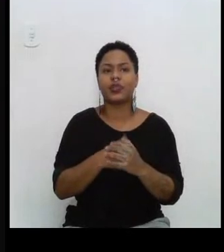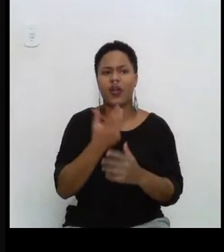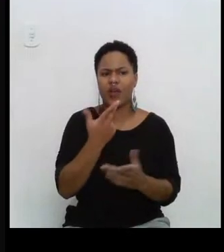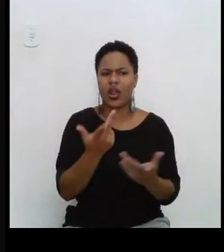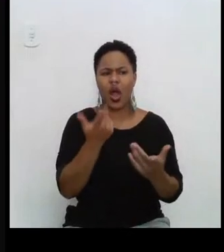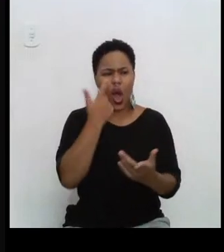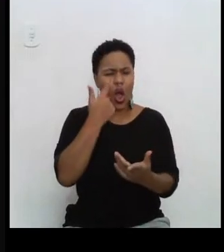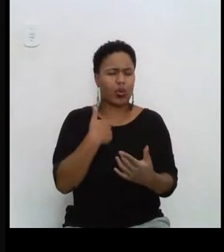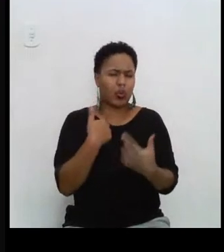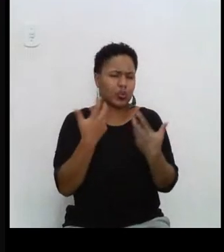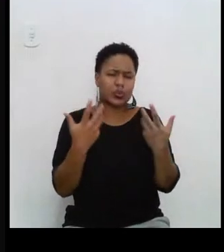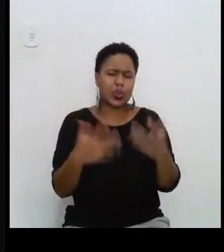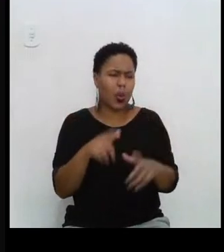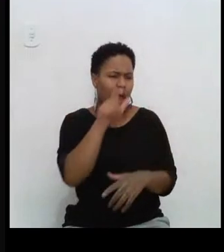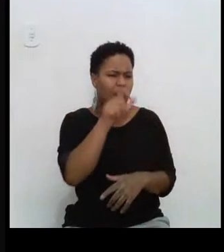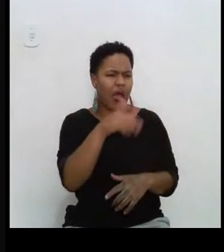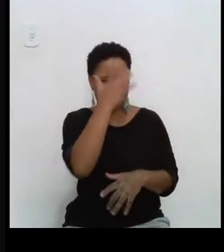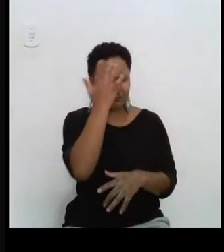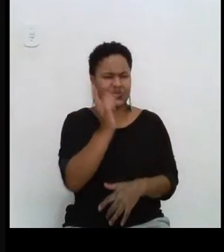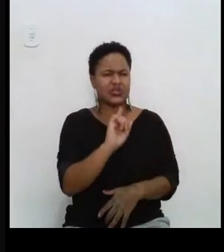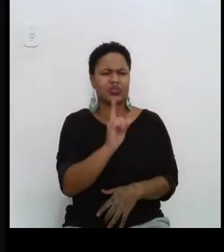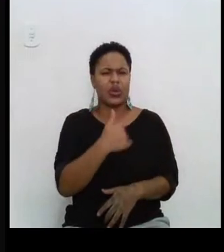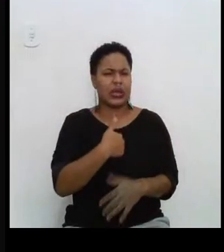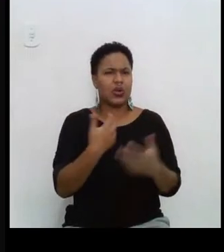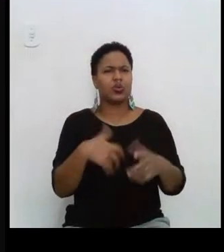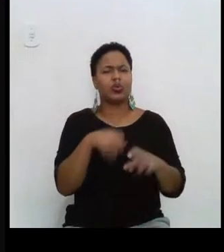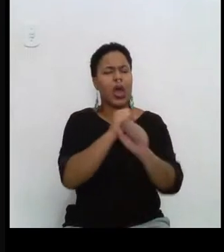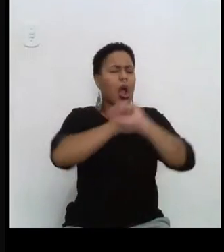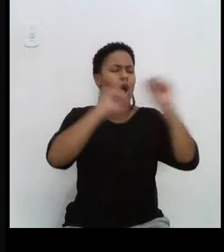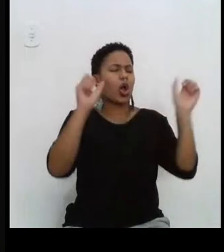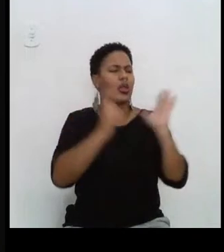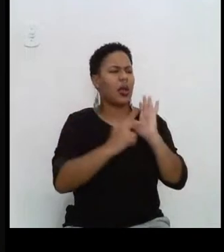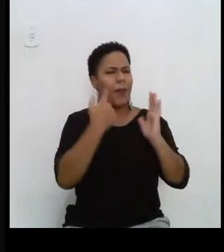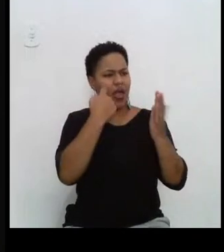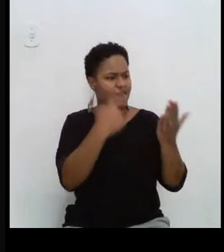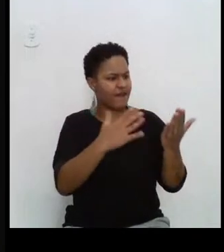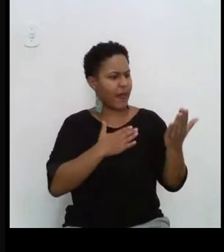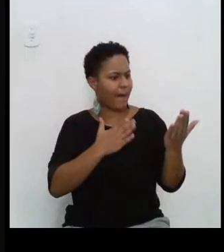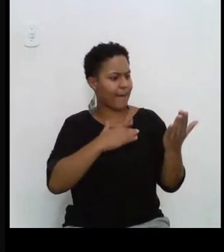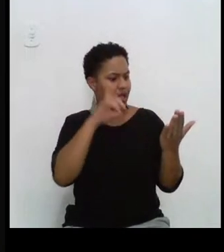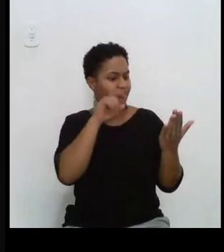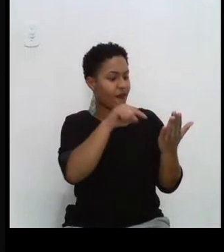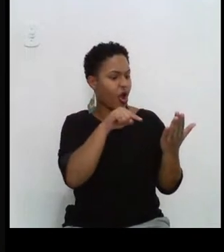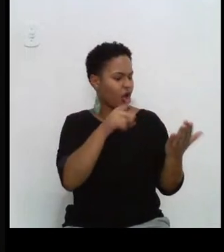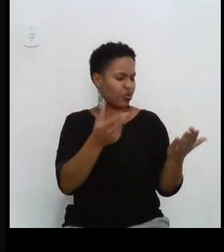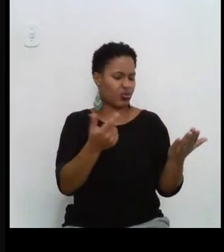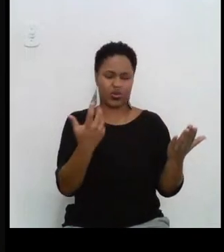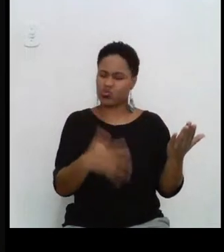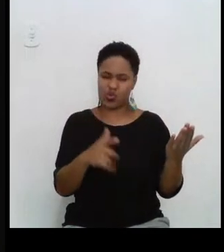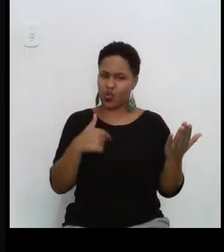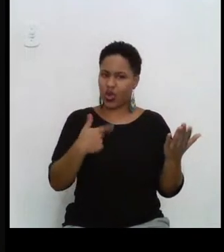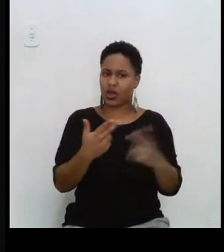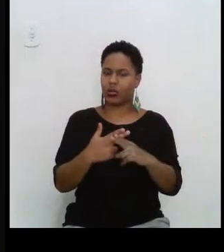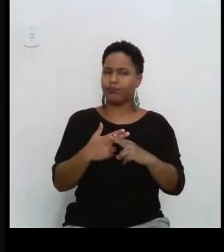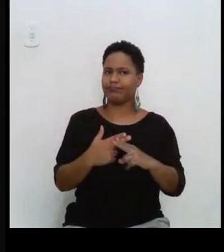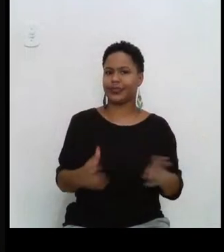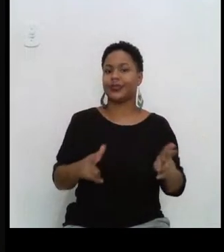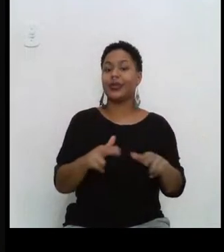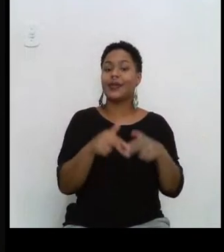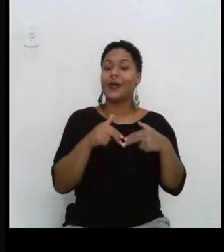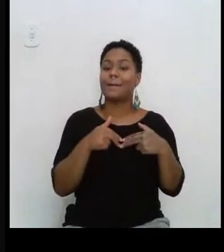de leite de come Across your web people wake and bake until his